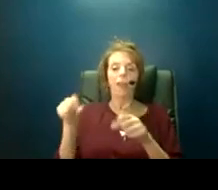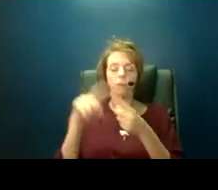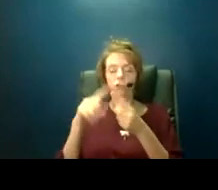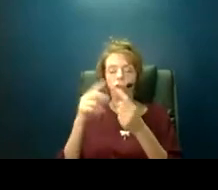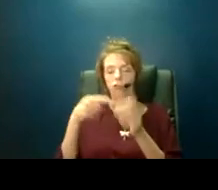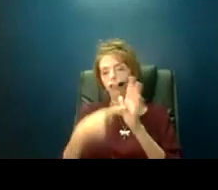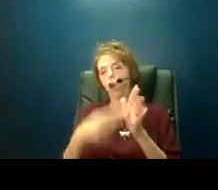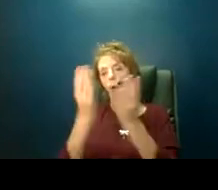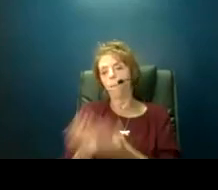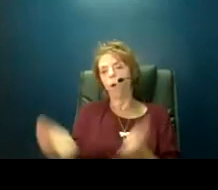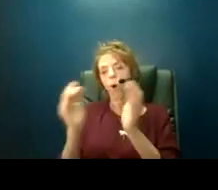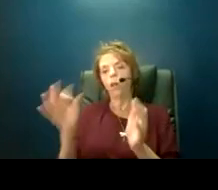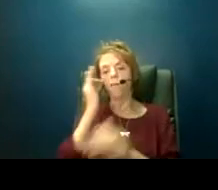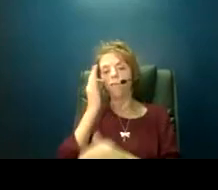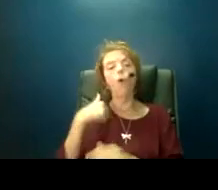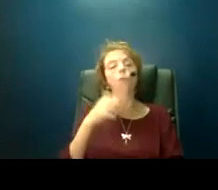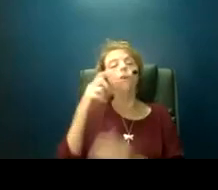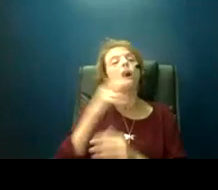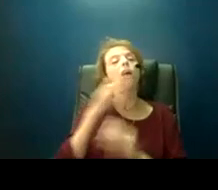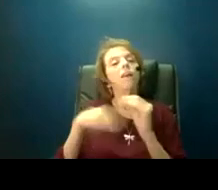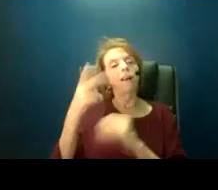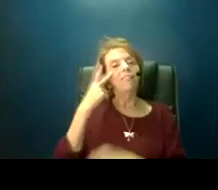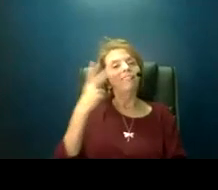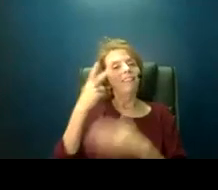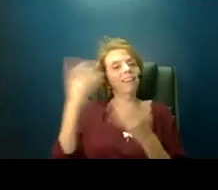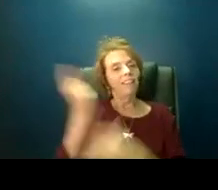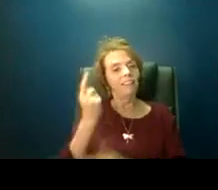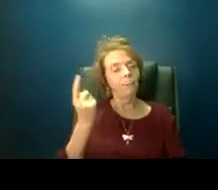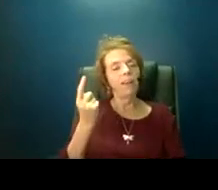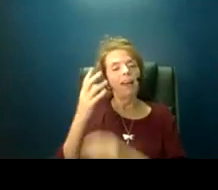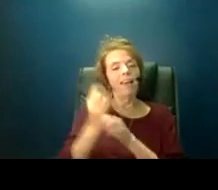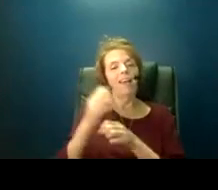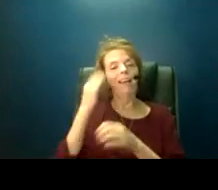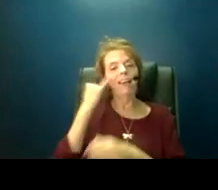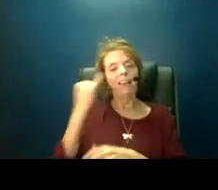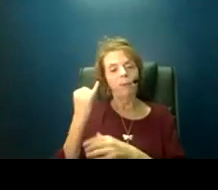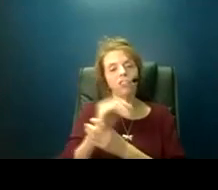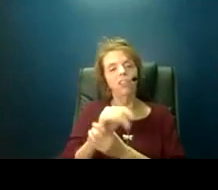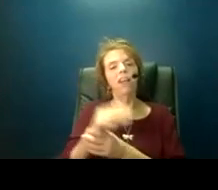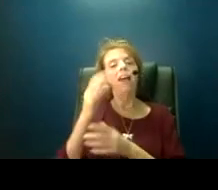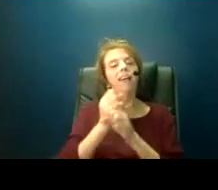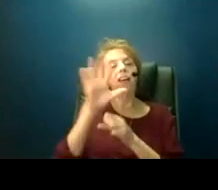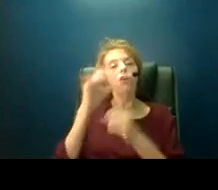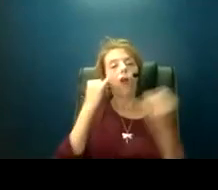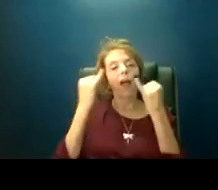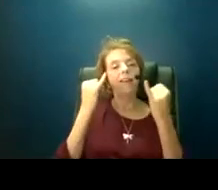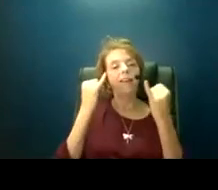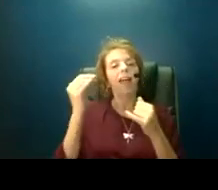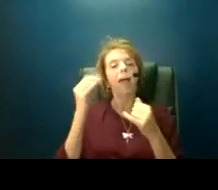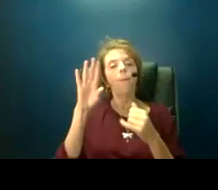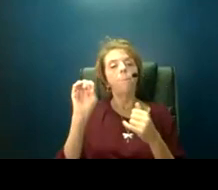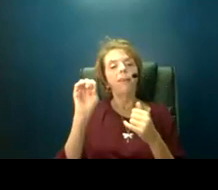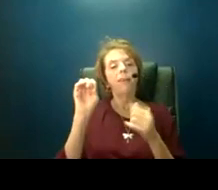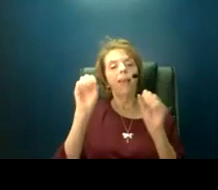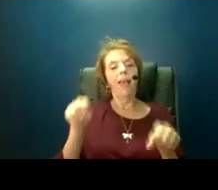fruit. We're talking about seeing something, getting an image down, getting your idea down, and being able to communicate